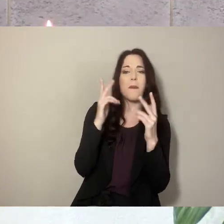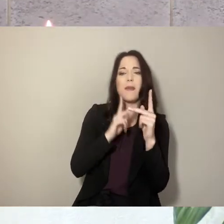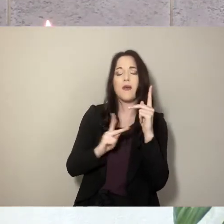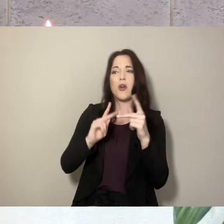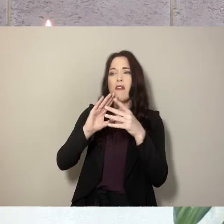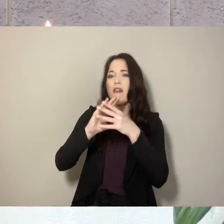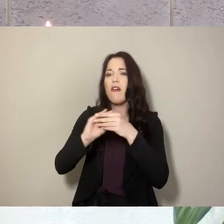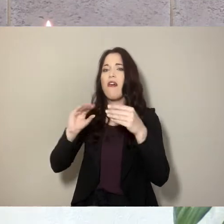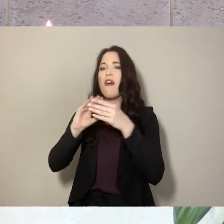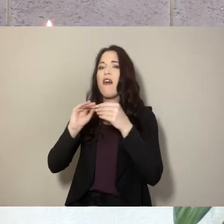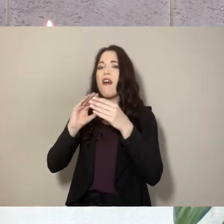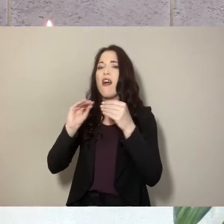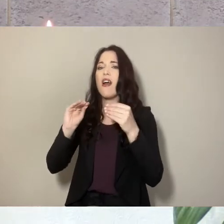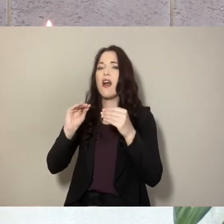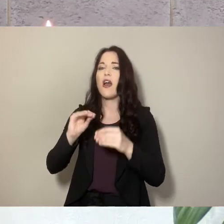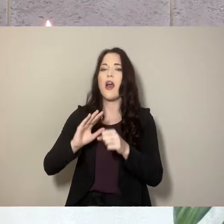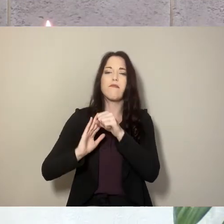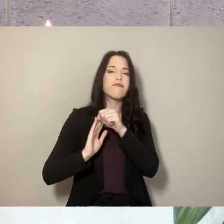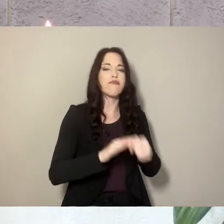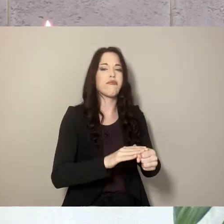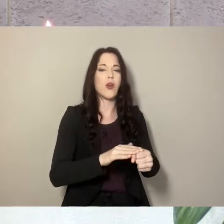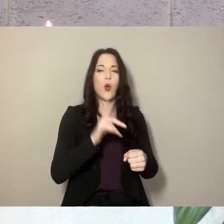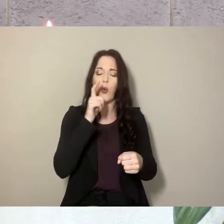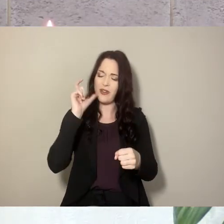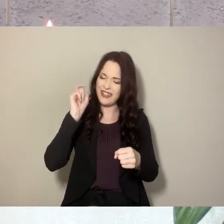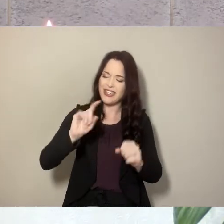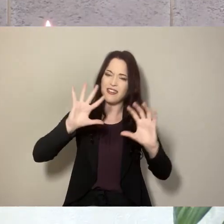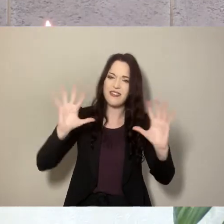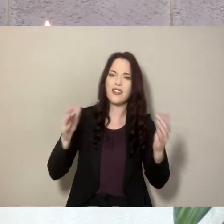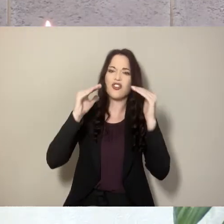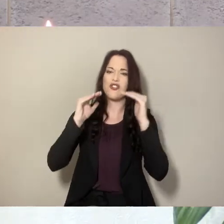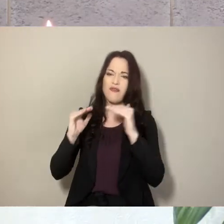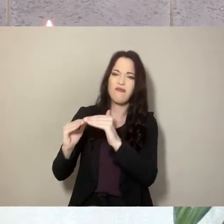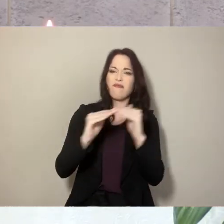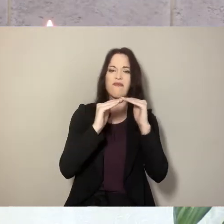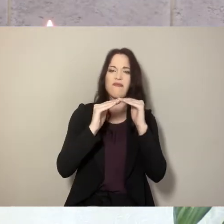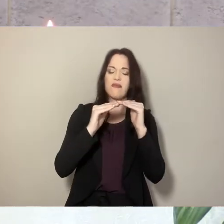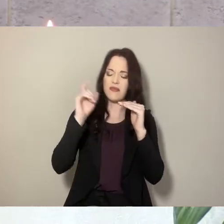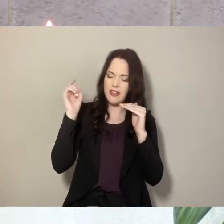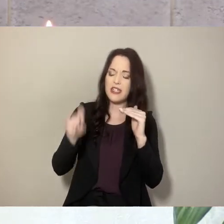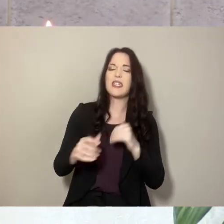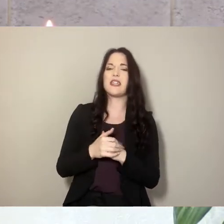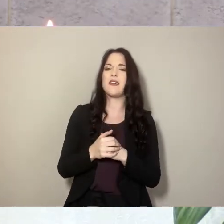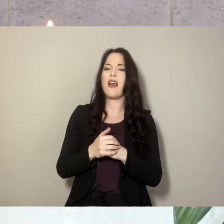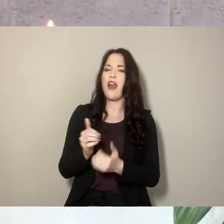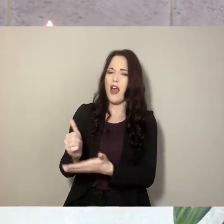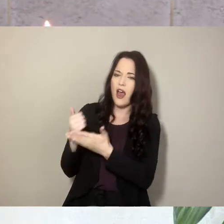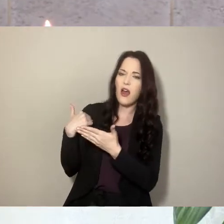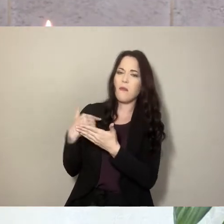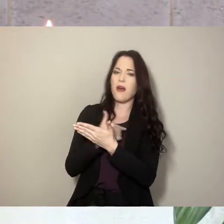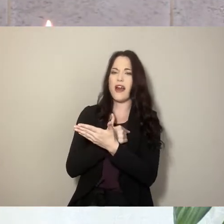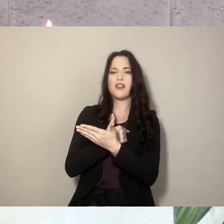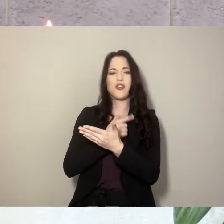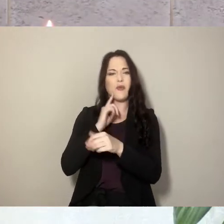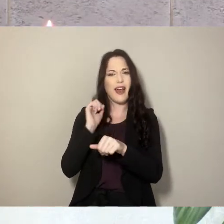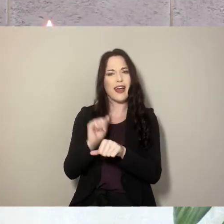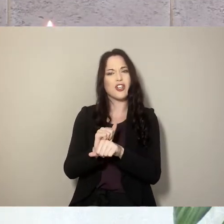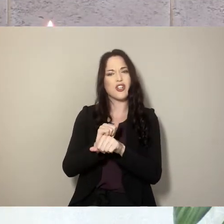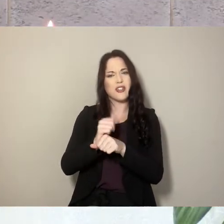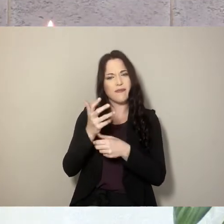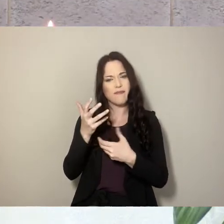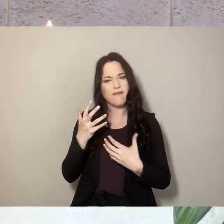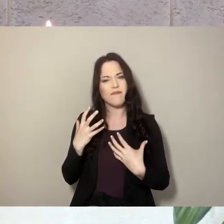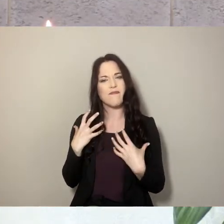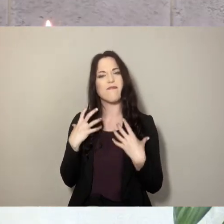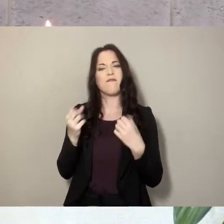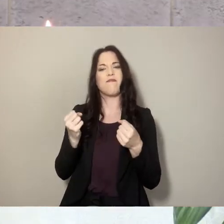of justice. Help us to rise up, O God, and be present with those who are